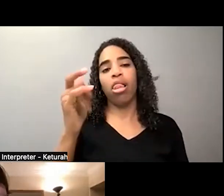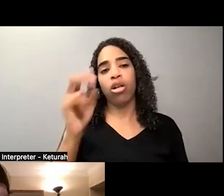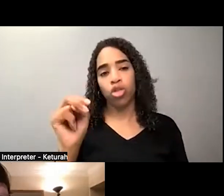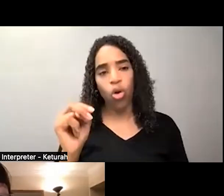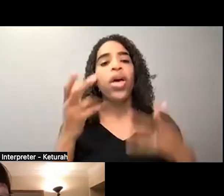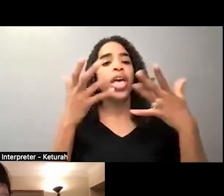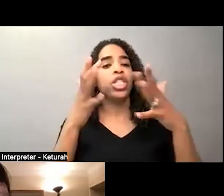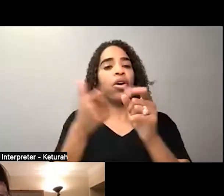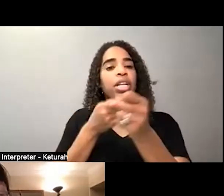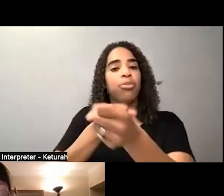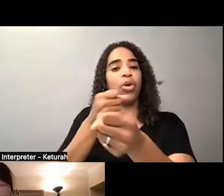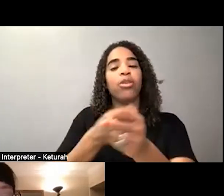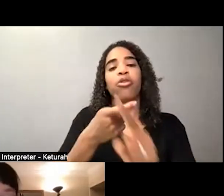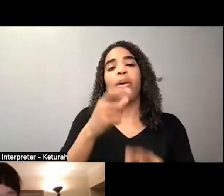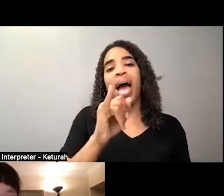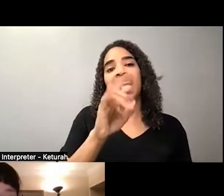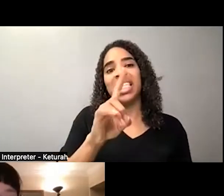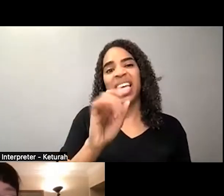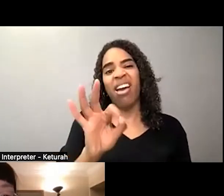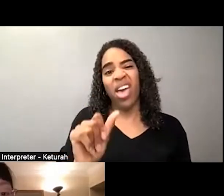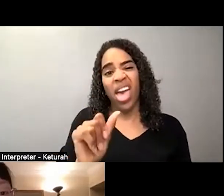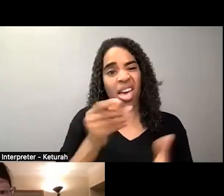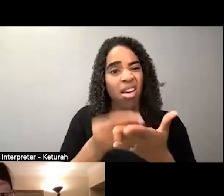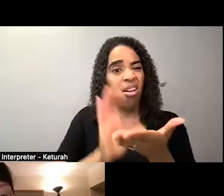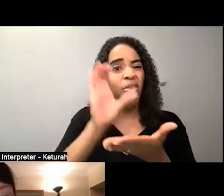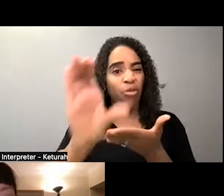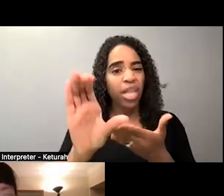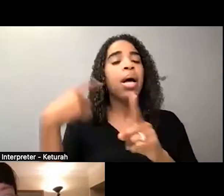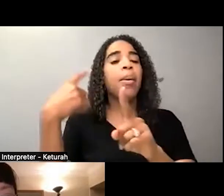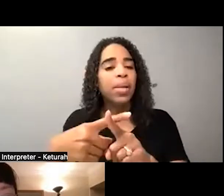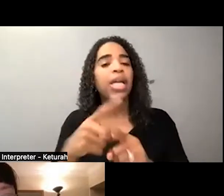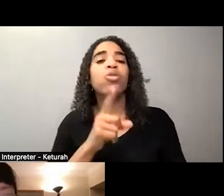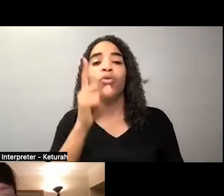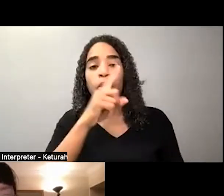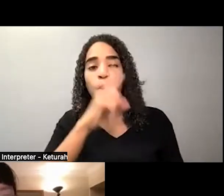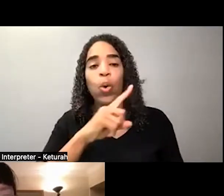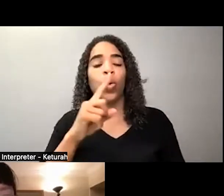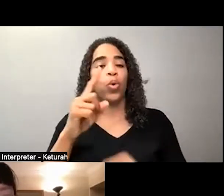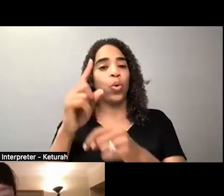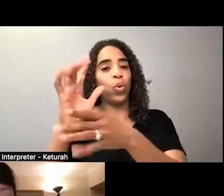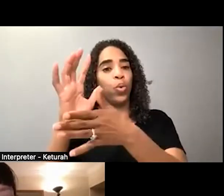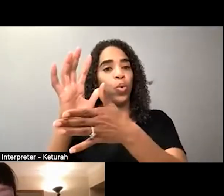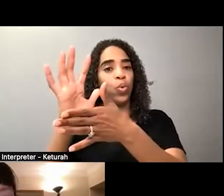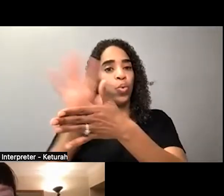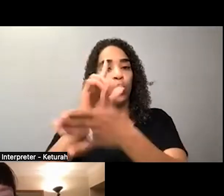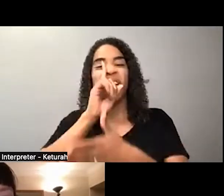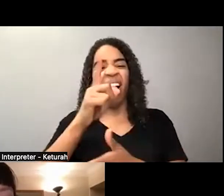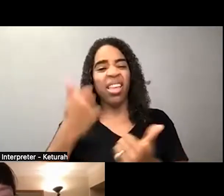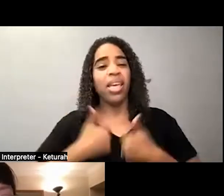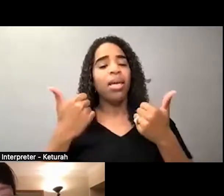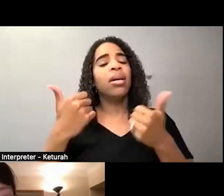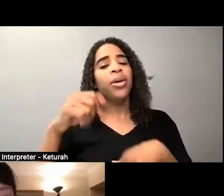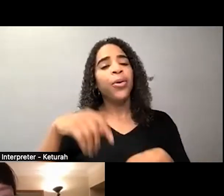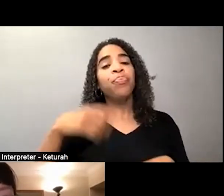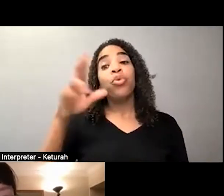supported by the IDFA Bertha Fund. He is also working on the virtual reality documentary project, The Eyes of Mila Chaos by Yamit Ramirez,